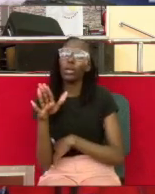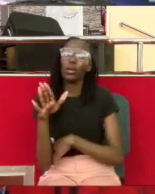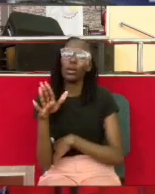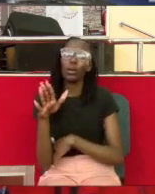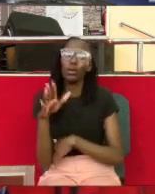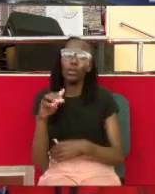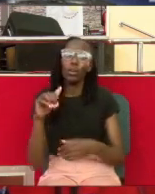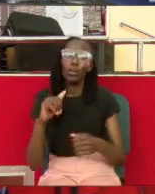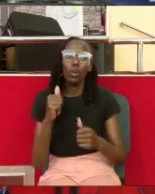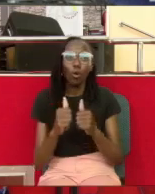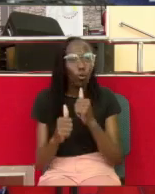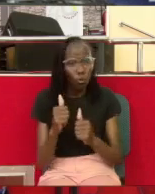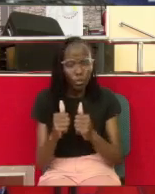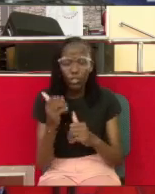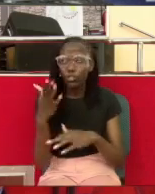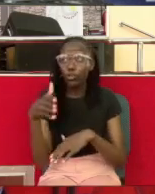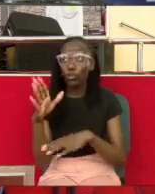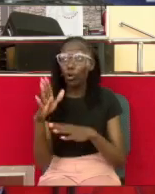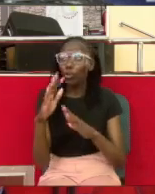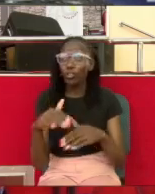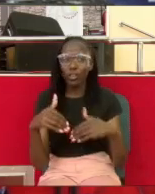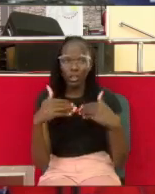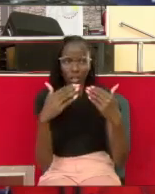which is God's unmerited favor,